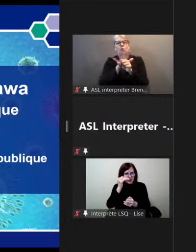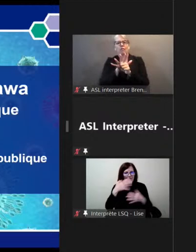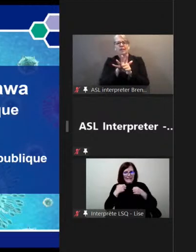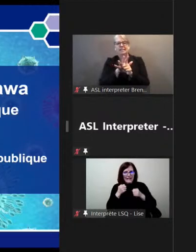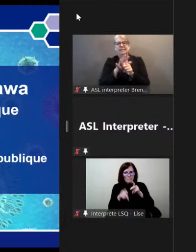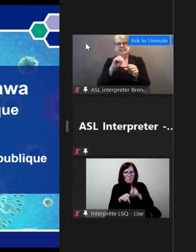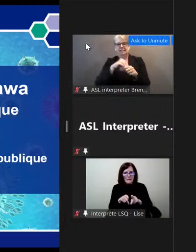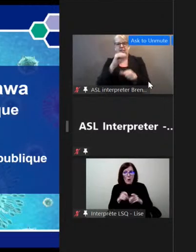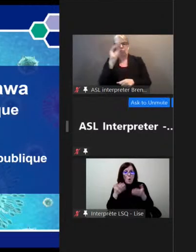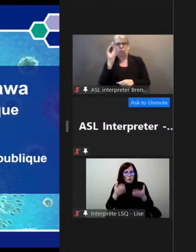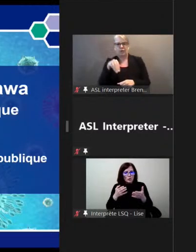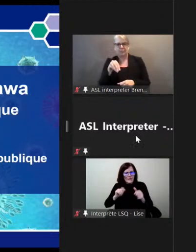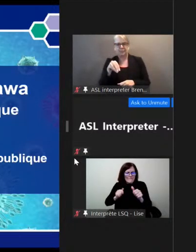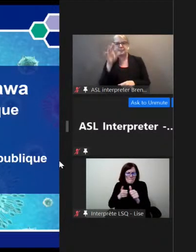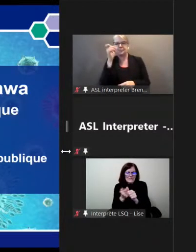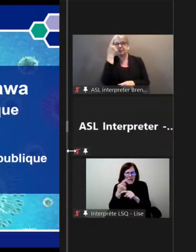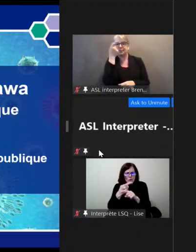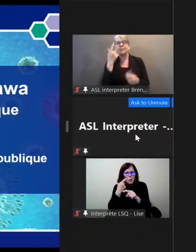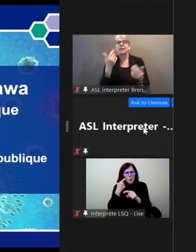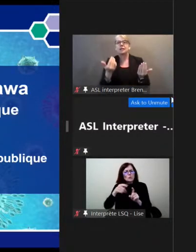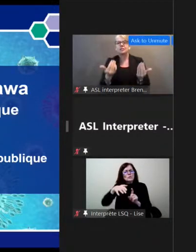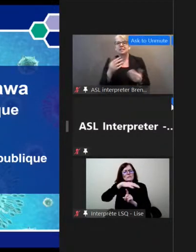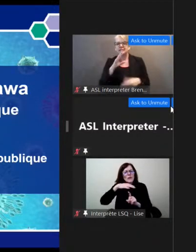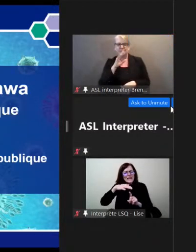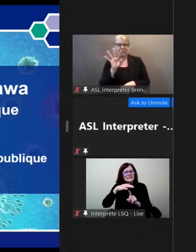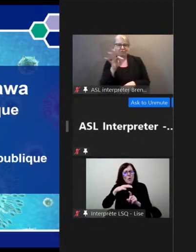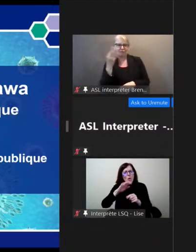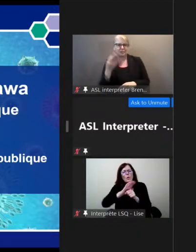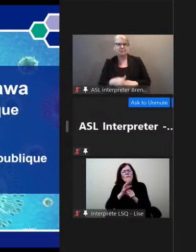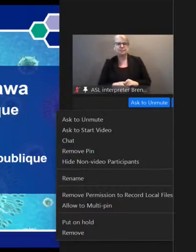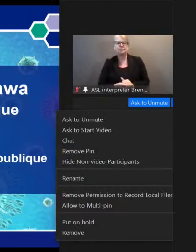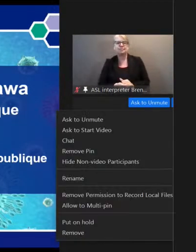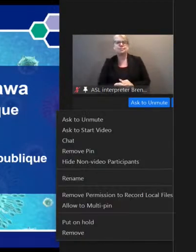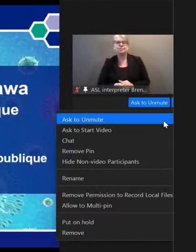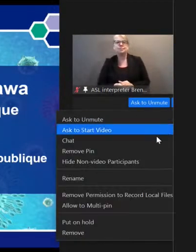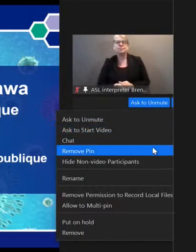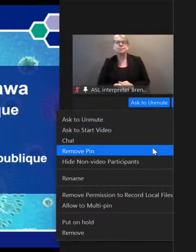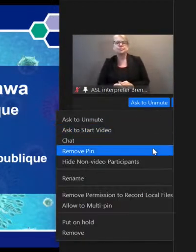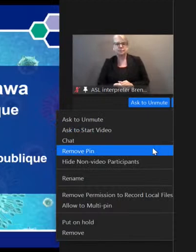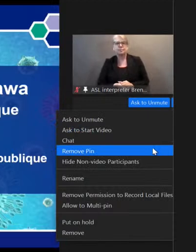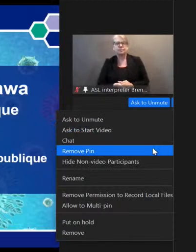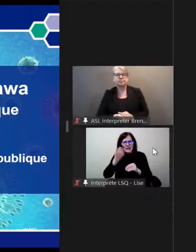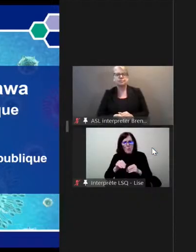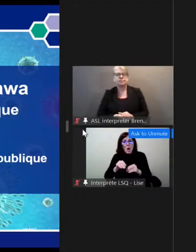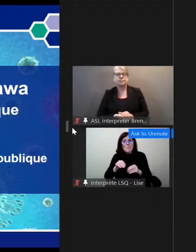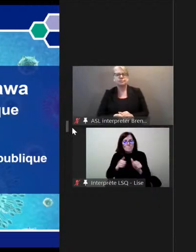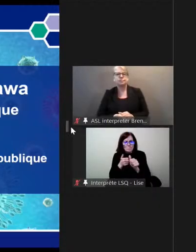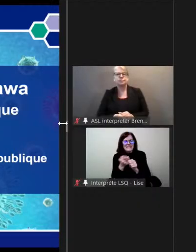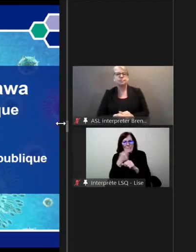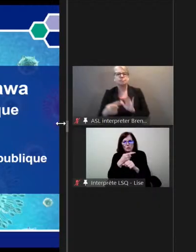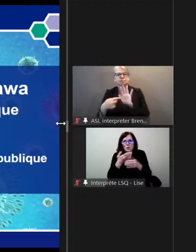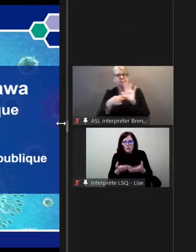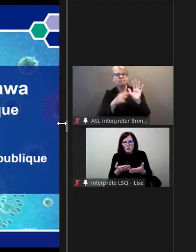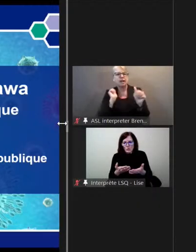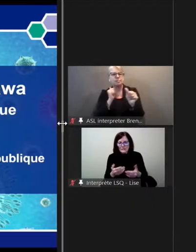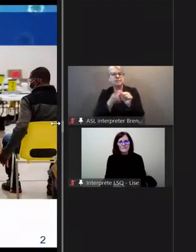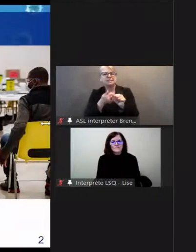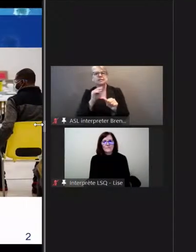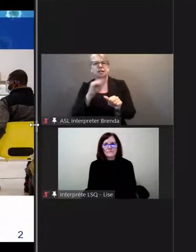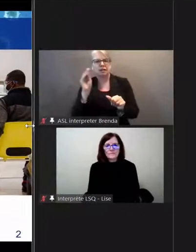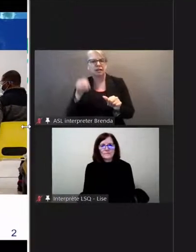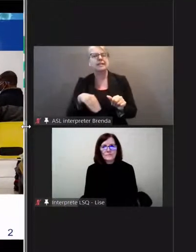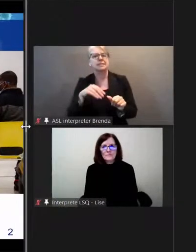Ottawa. Aujourd'hui, je présente une mise à jour sur la COVID-19. Today, we present you an update on what's going on in Ottawa and